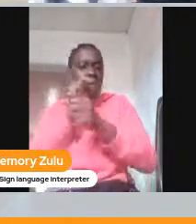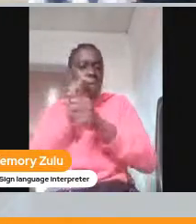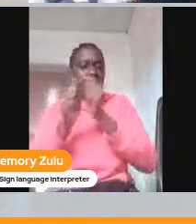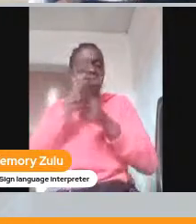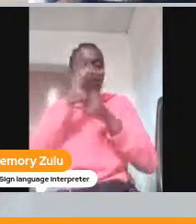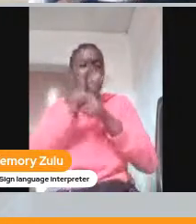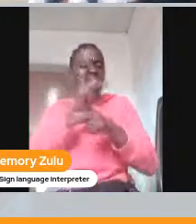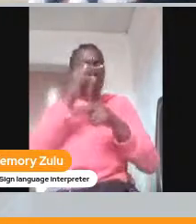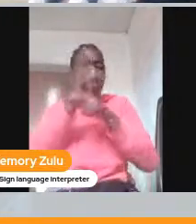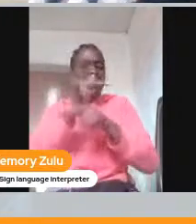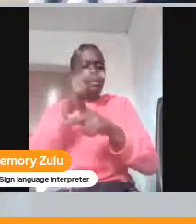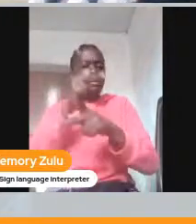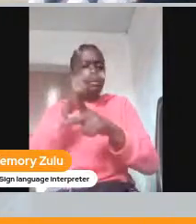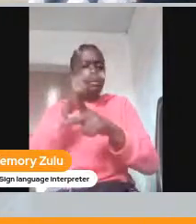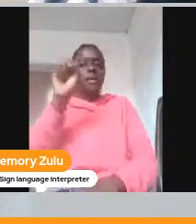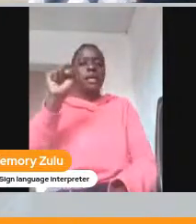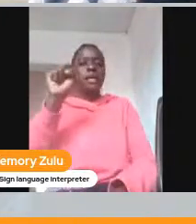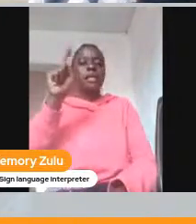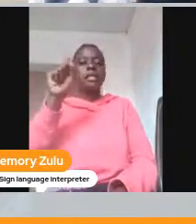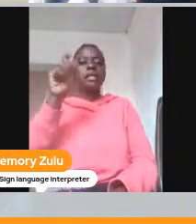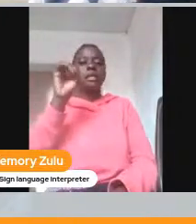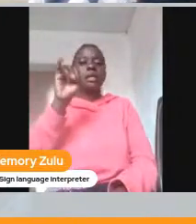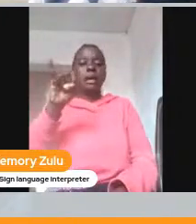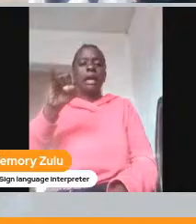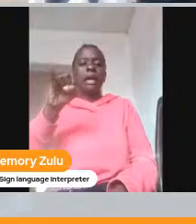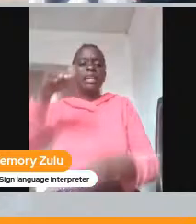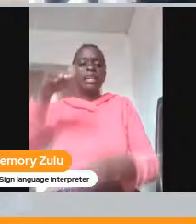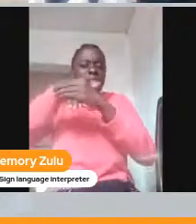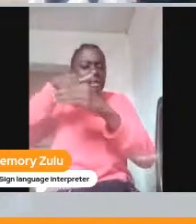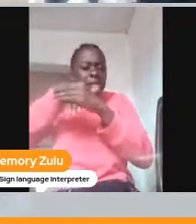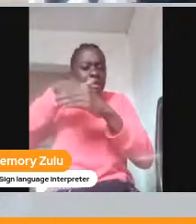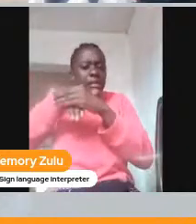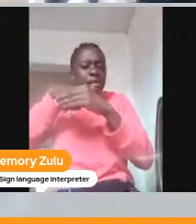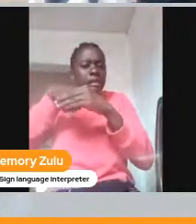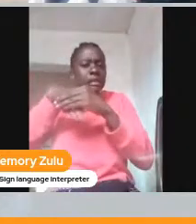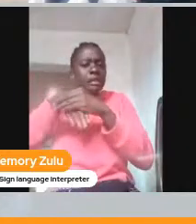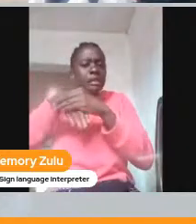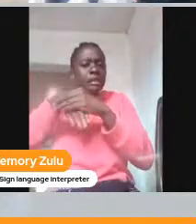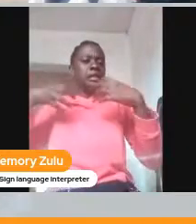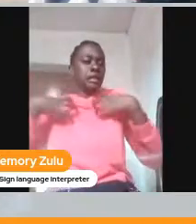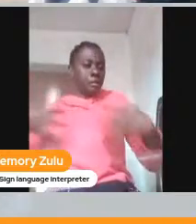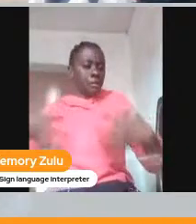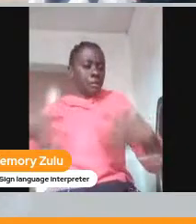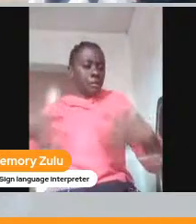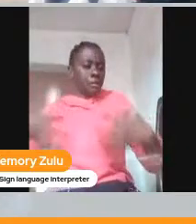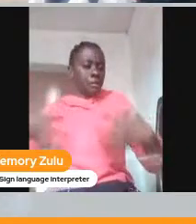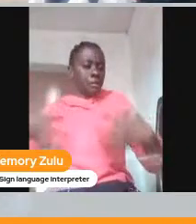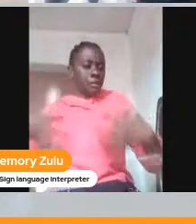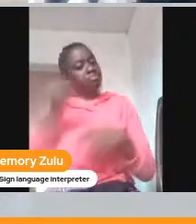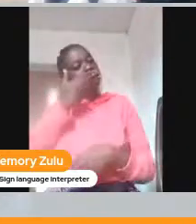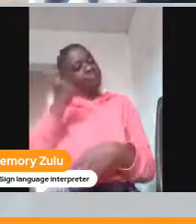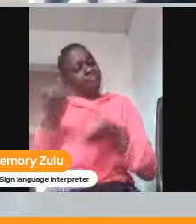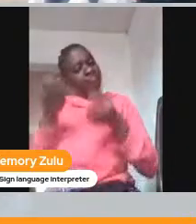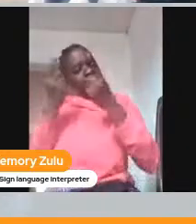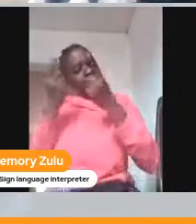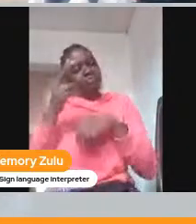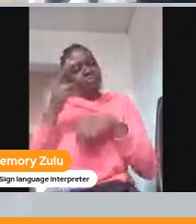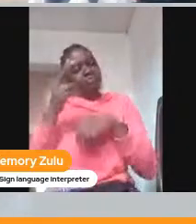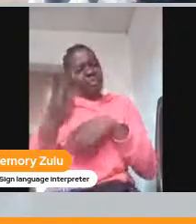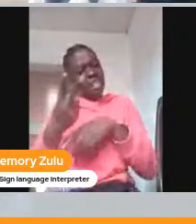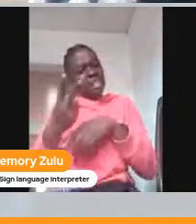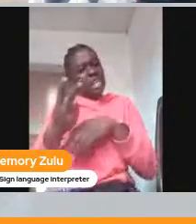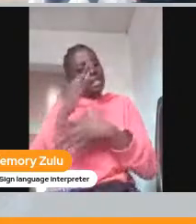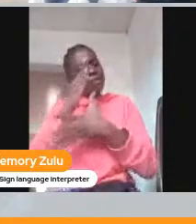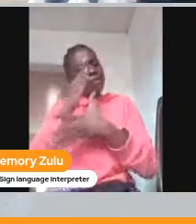So definitely, if you know that you've noticed any strange thing on your body, do not feel shy. Like I said, the hospitals have been